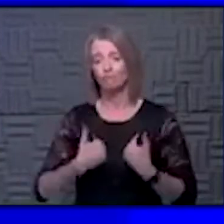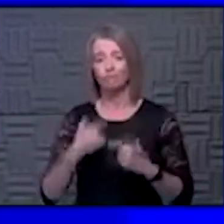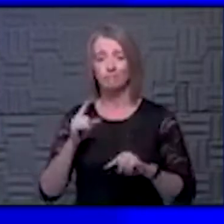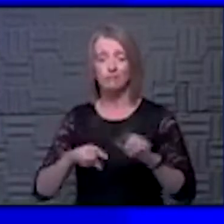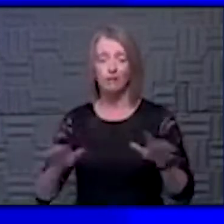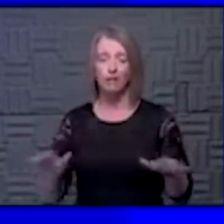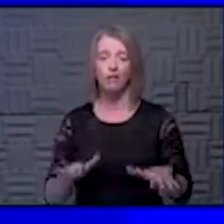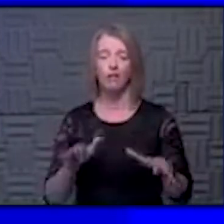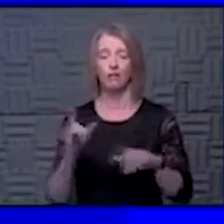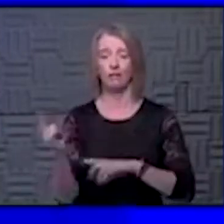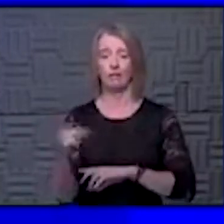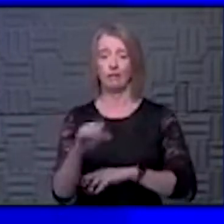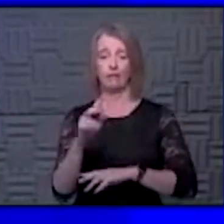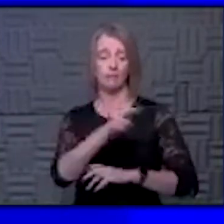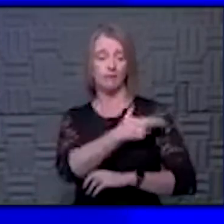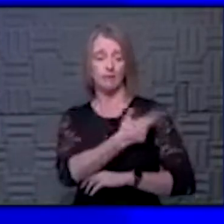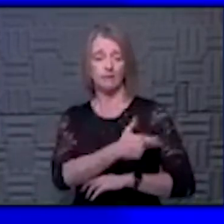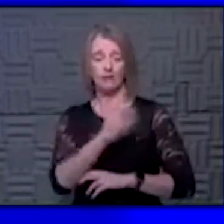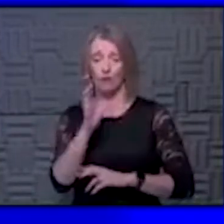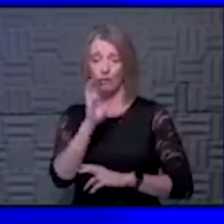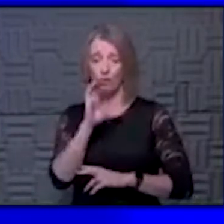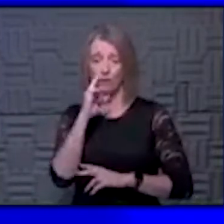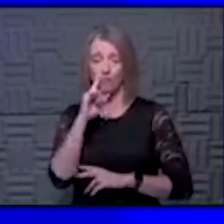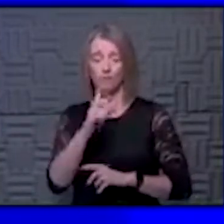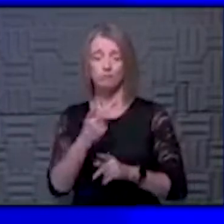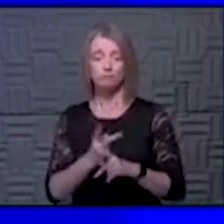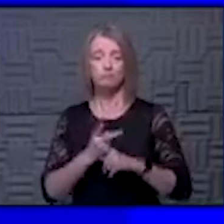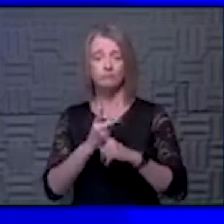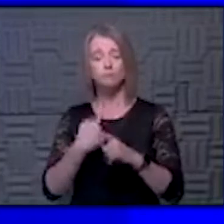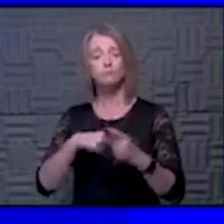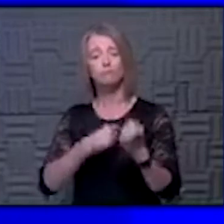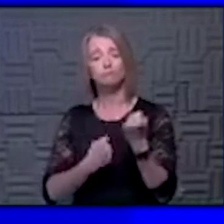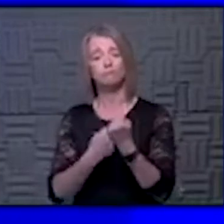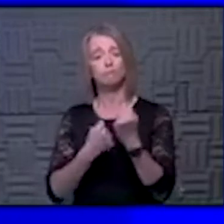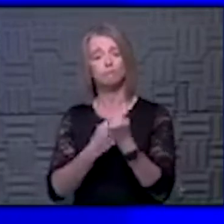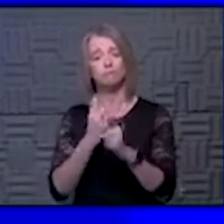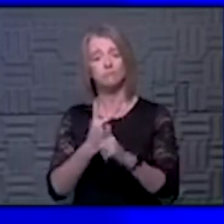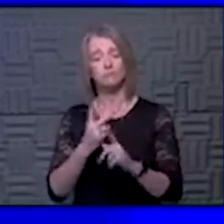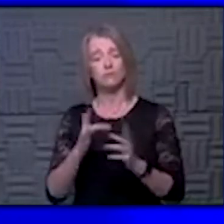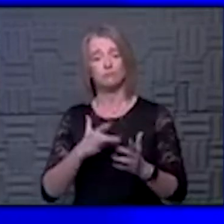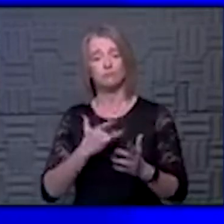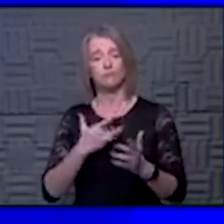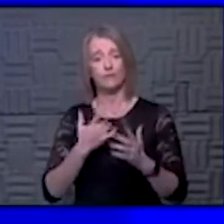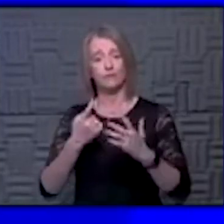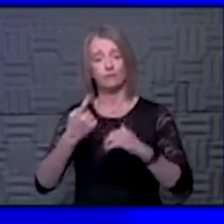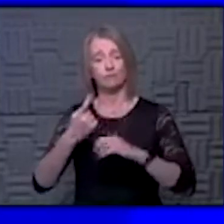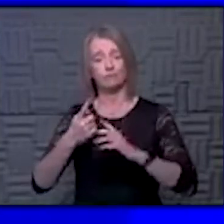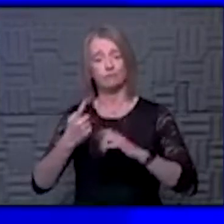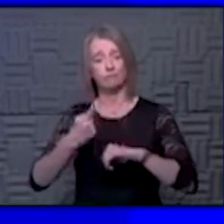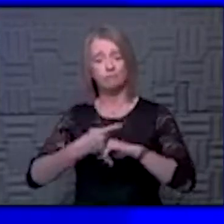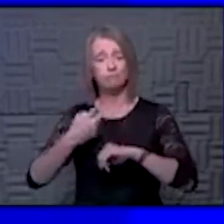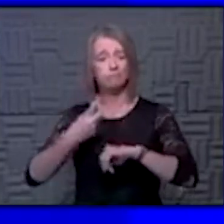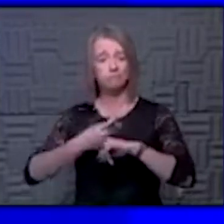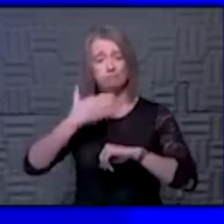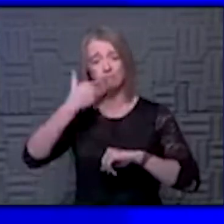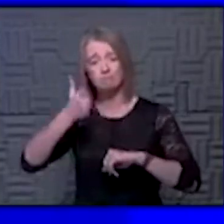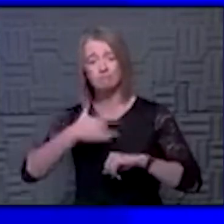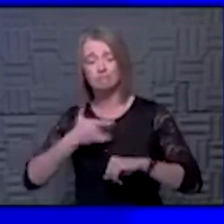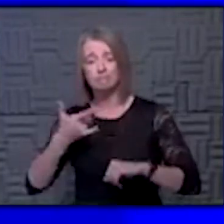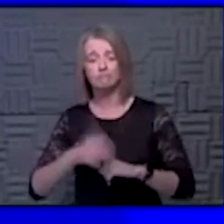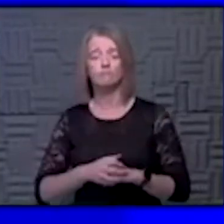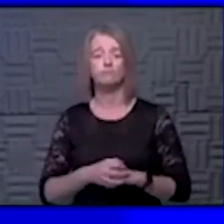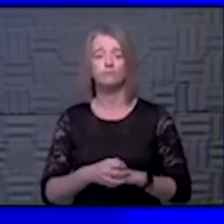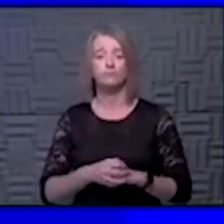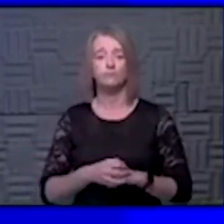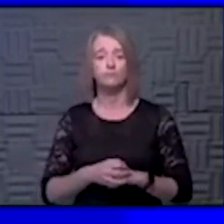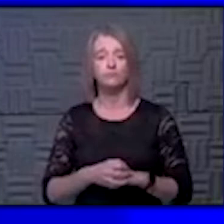can't do anything. They come to the hospital looking for care. We give them supportive care. They start to feel better after a couple days. And then that is the first part